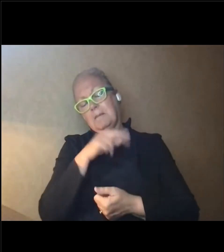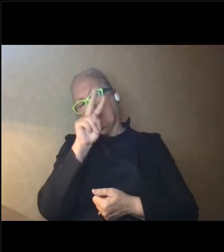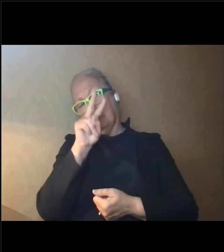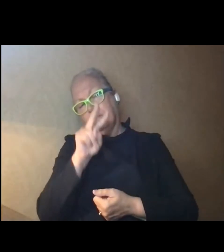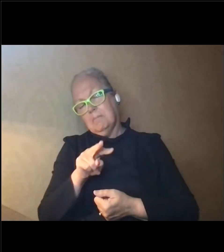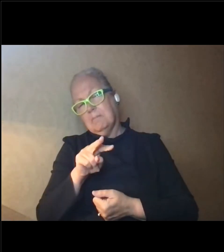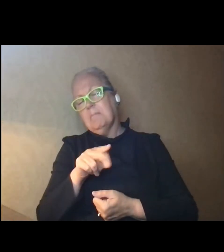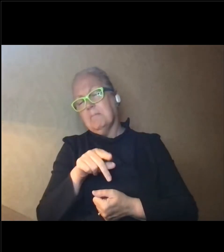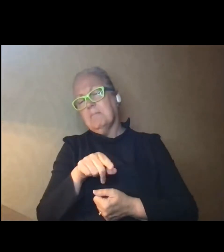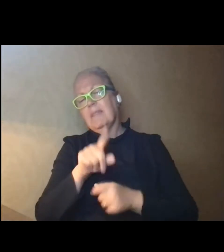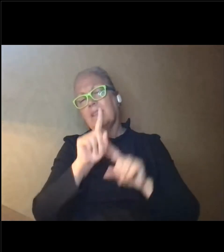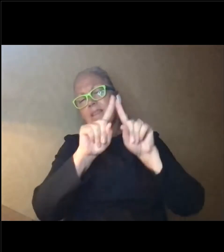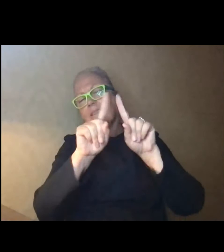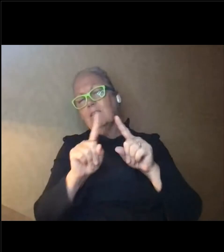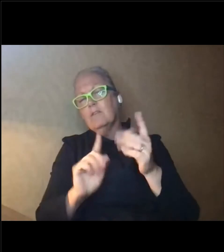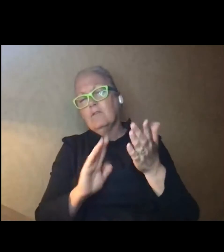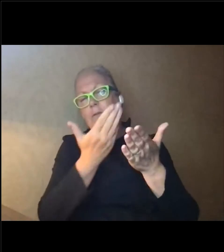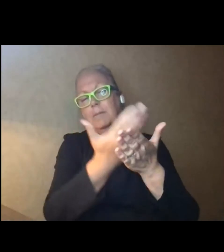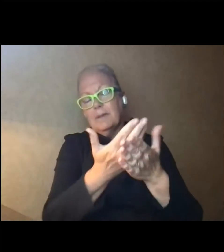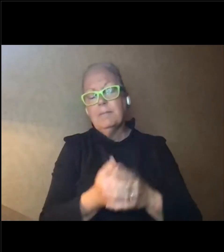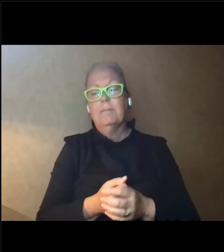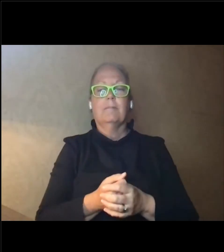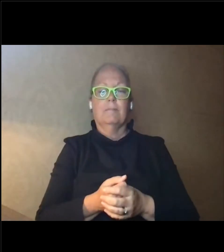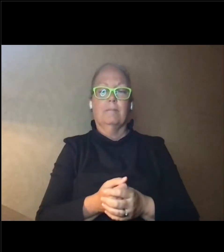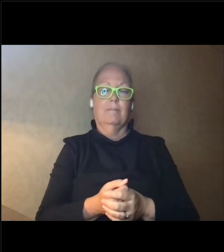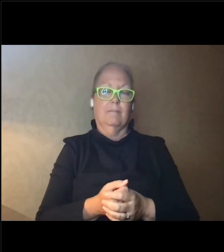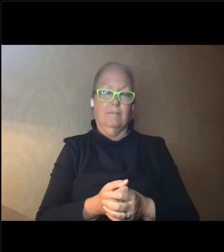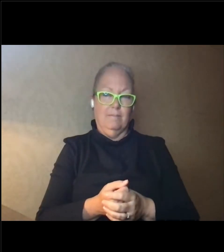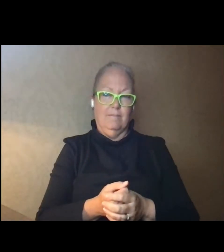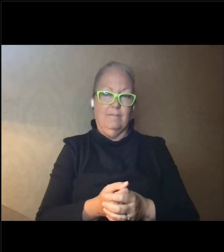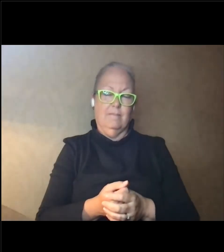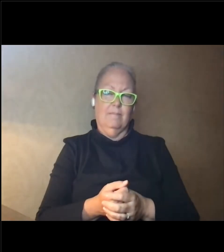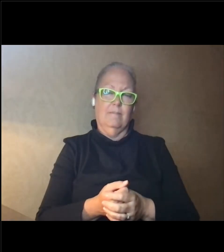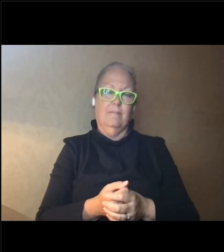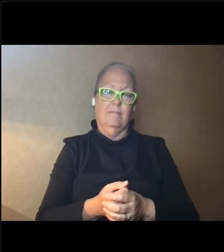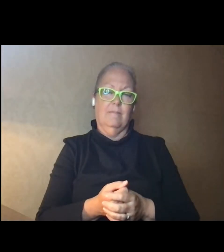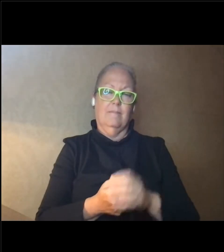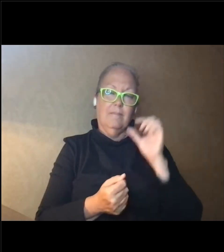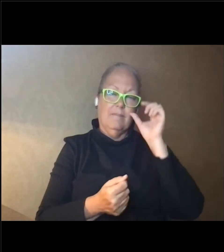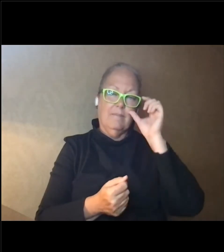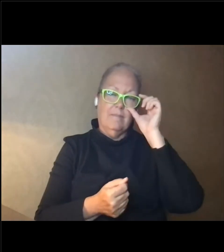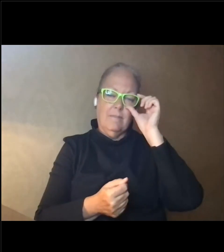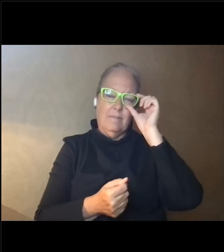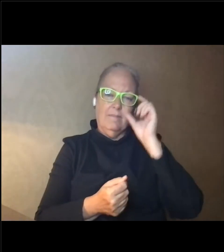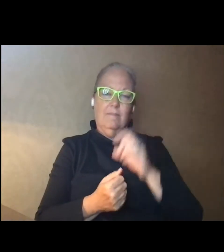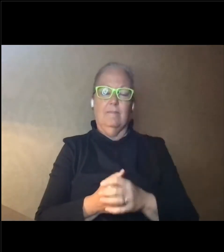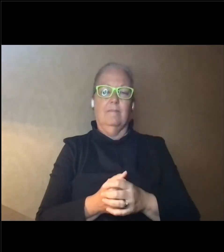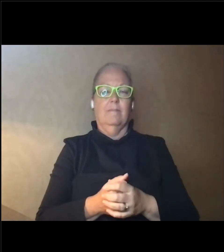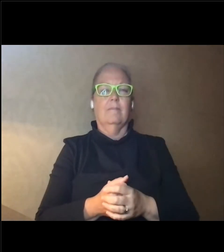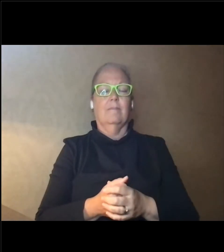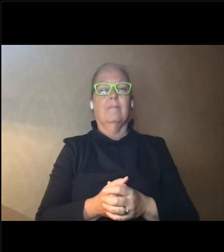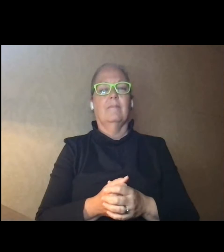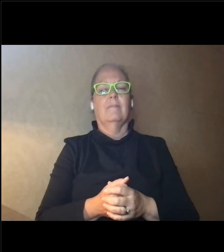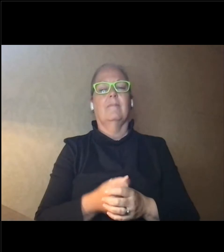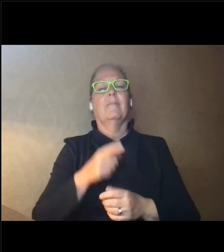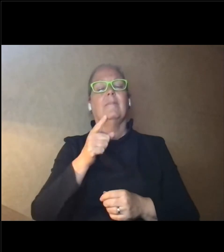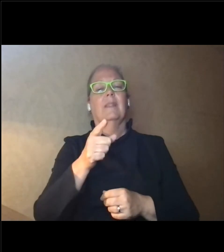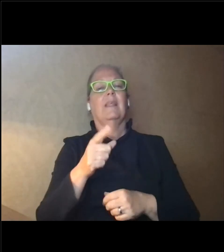foremost, also bearing in mind what my sister from South Sudan has emphasized, is the issue of